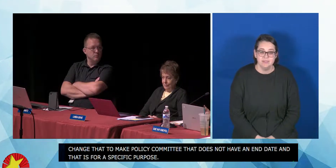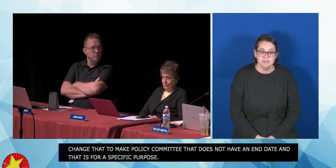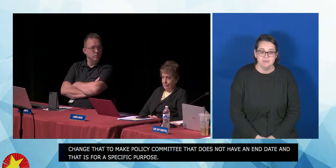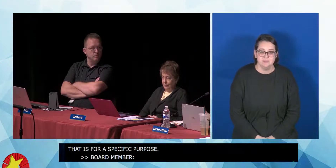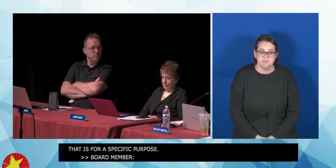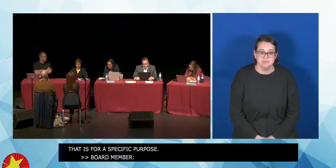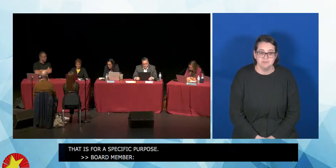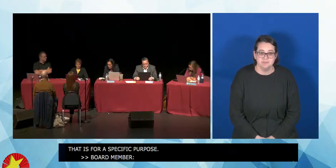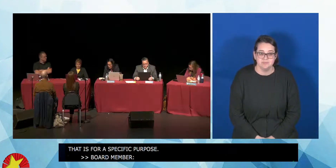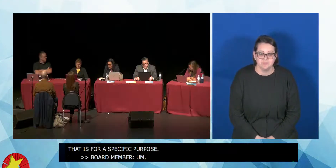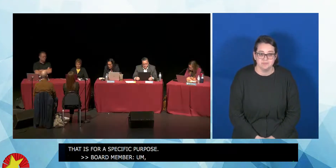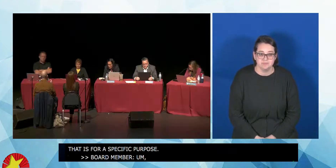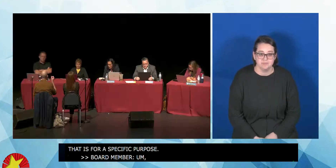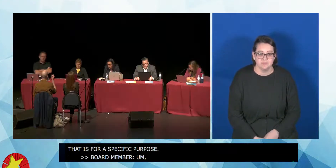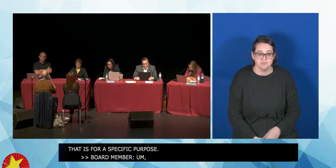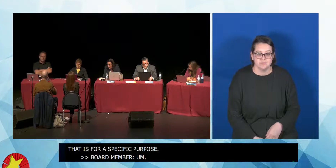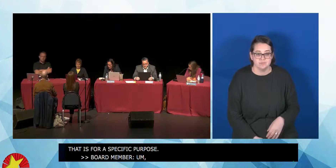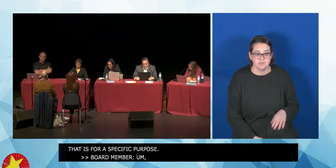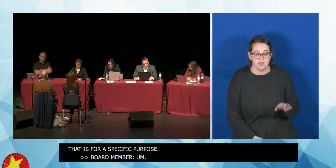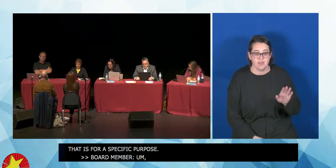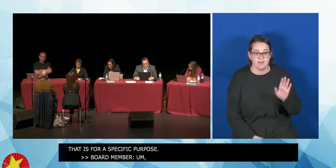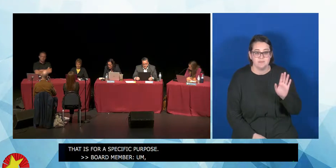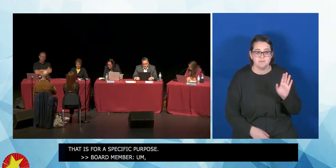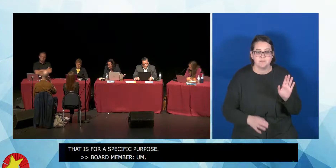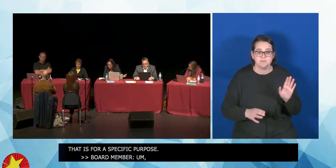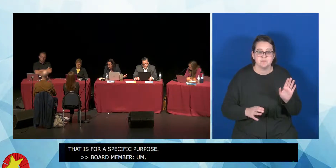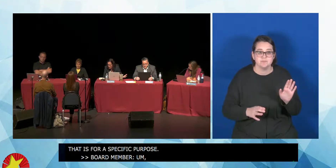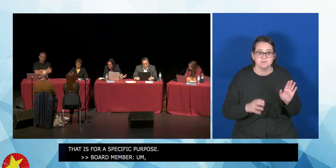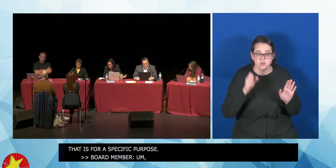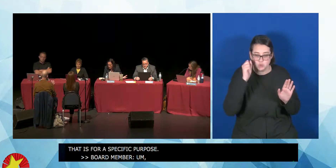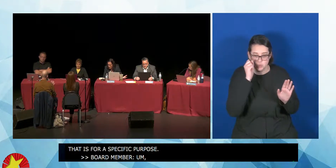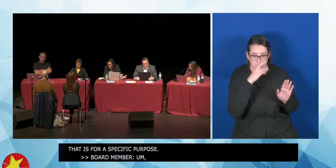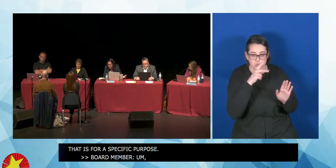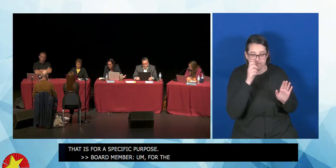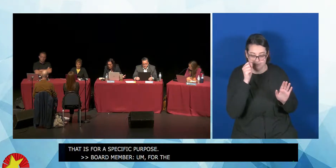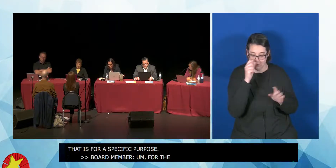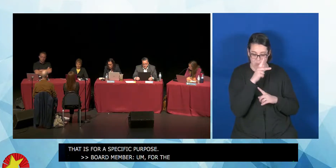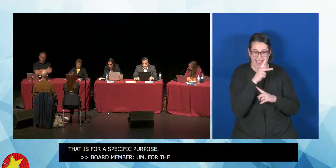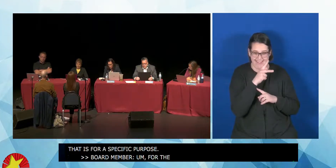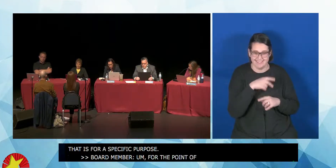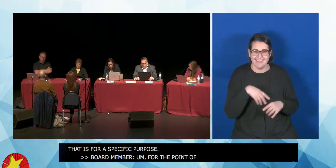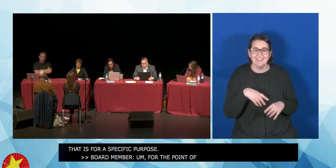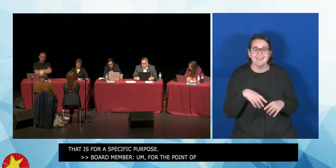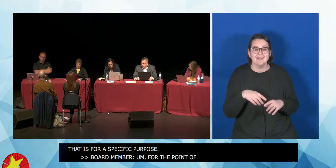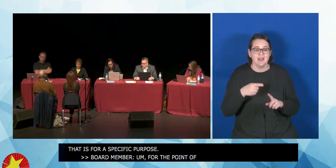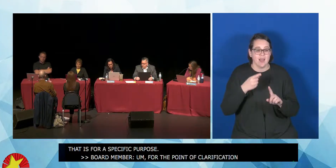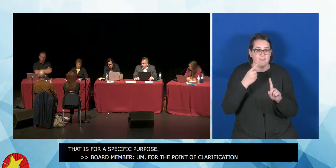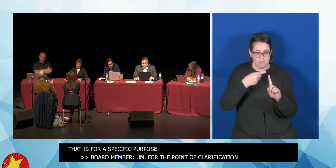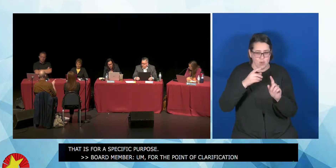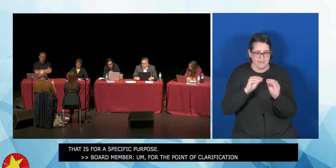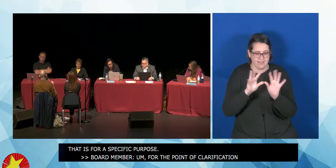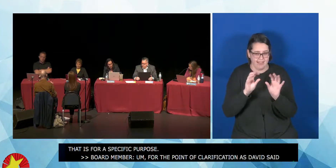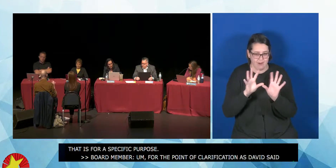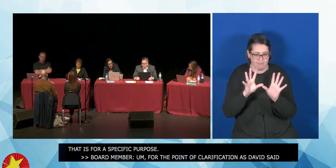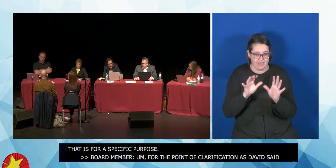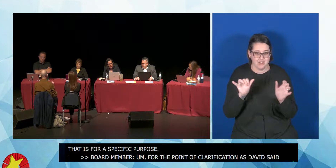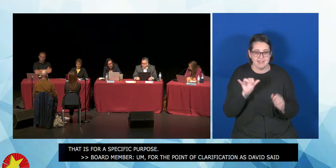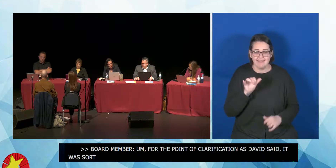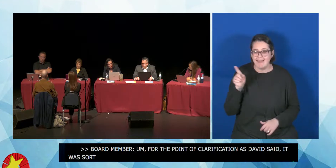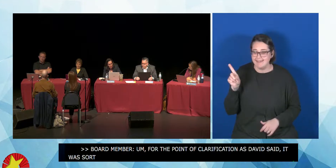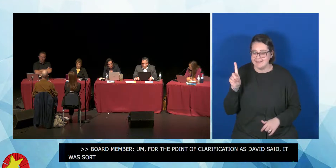Just also for a point of clarification, that as David said, it was sort of just